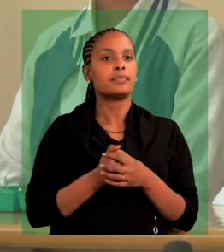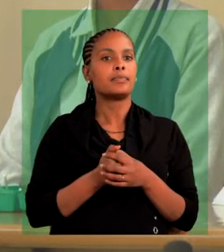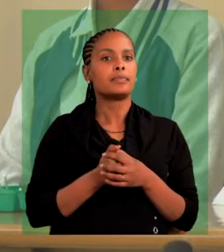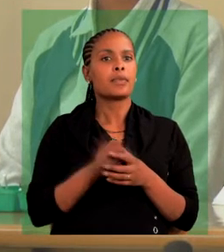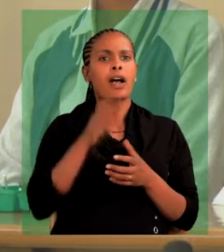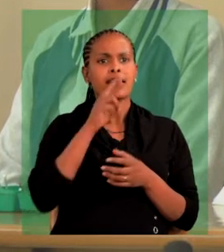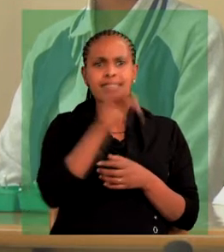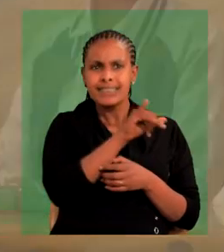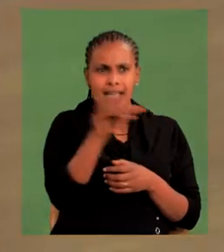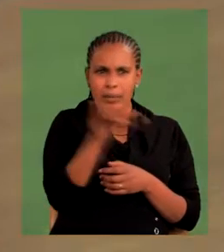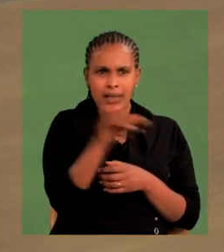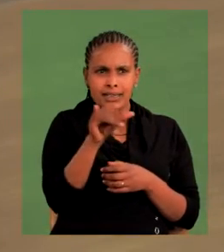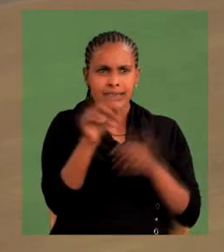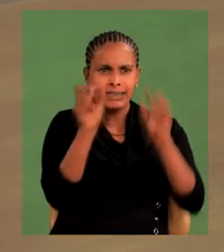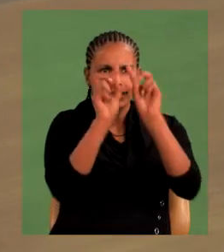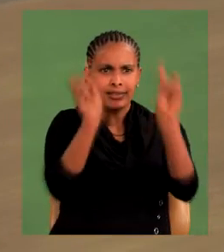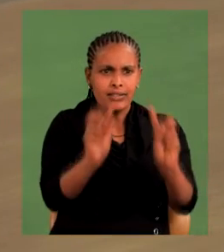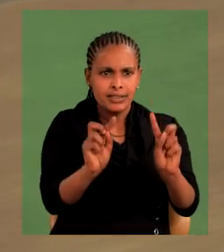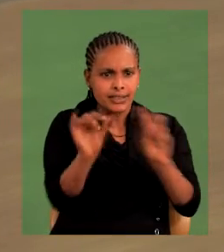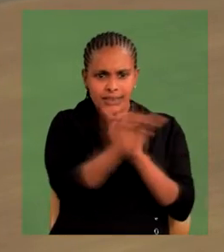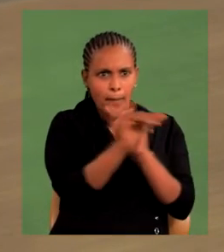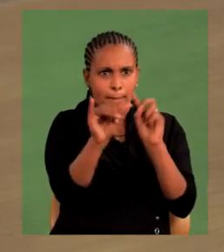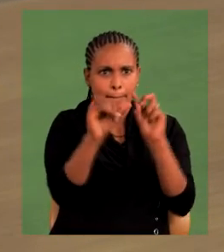Is there similarity in structure?